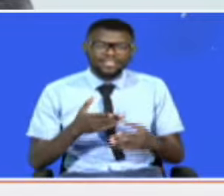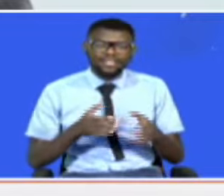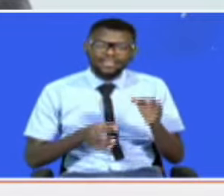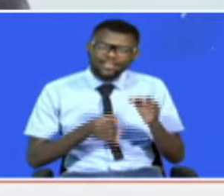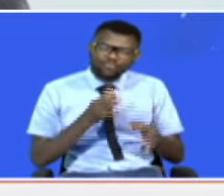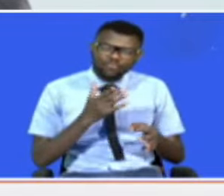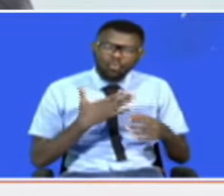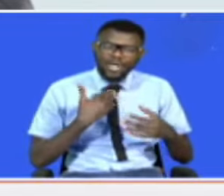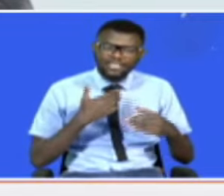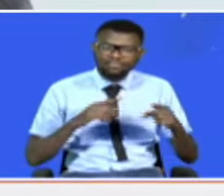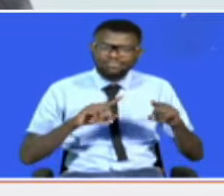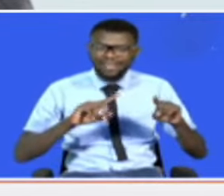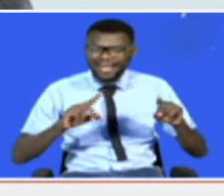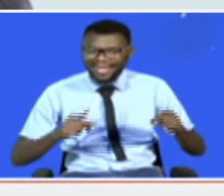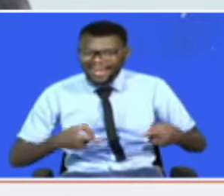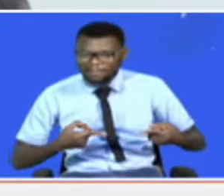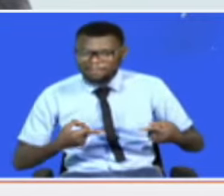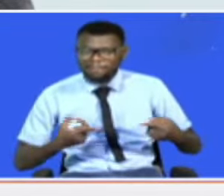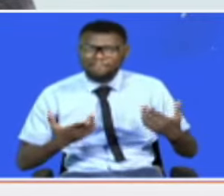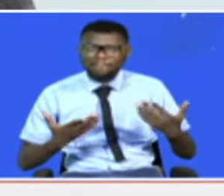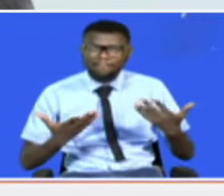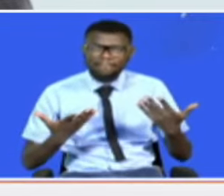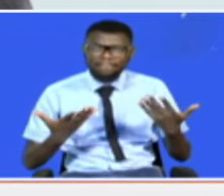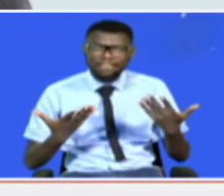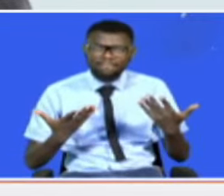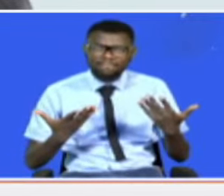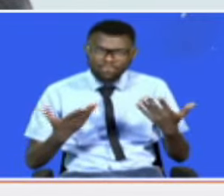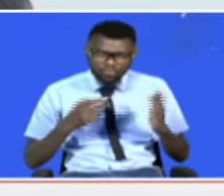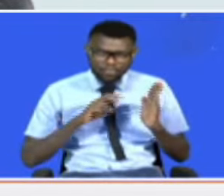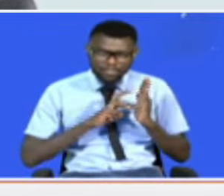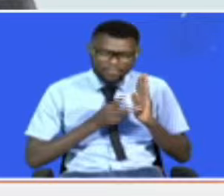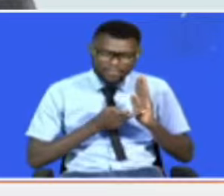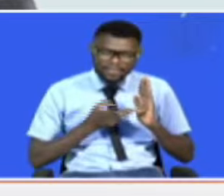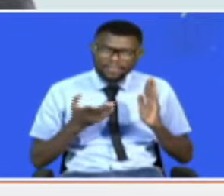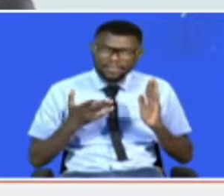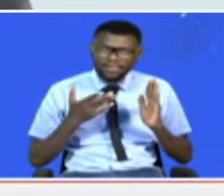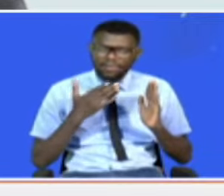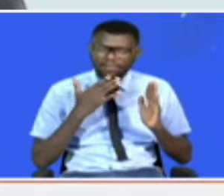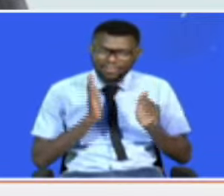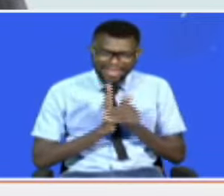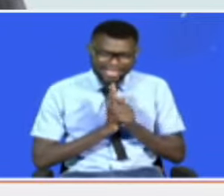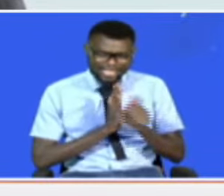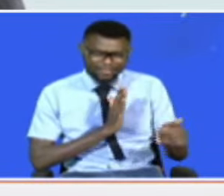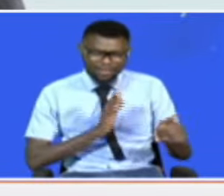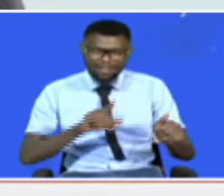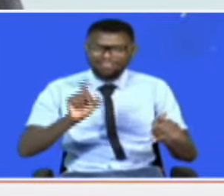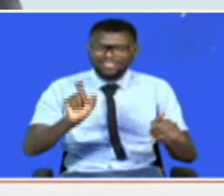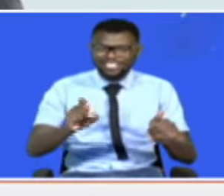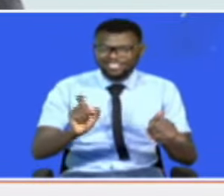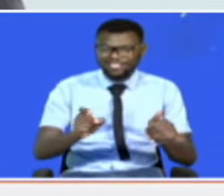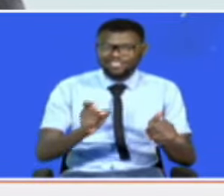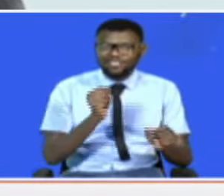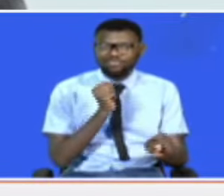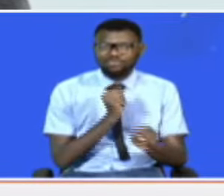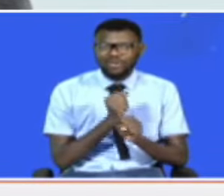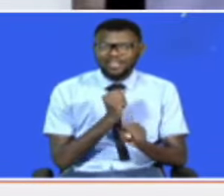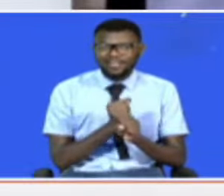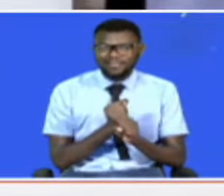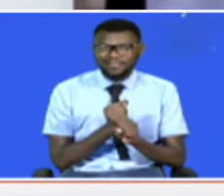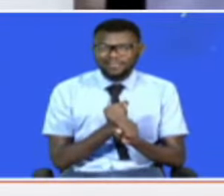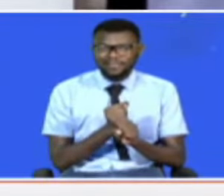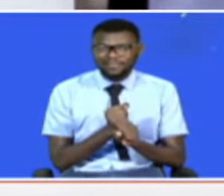need to be rechecked or relooked at by an expert, and that is where the May will come